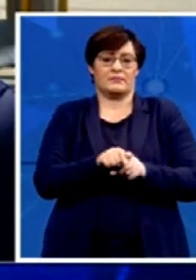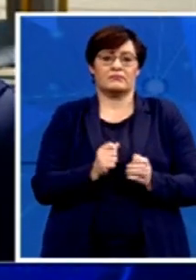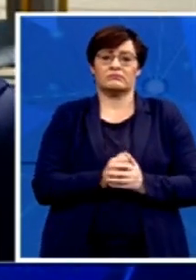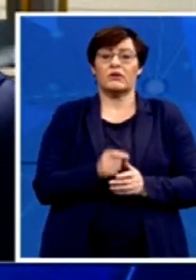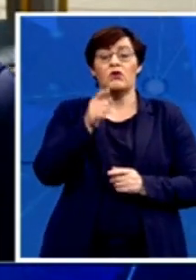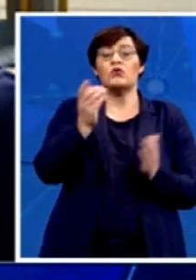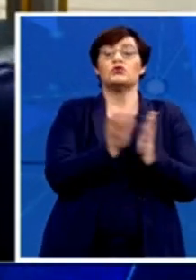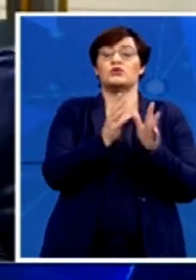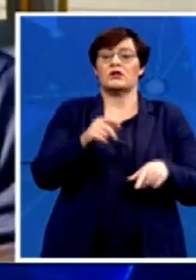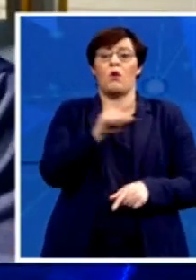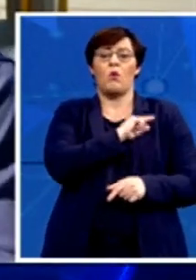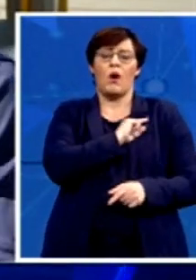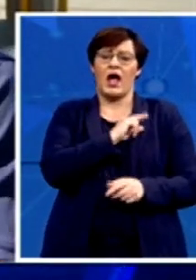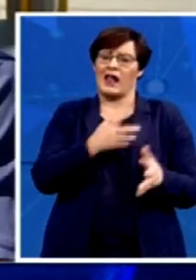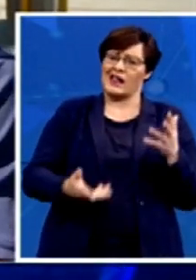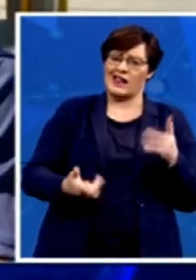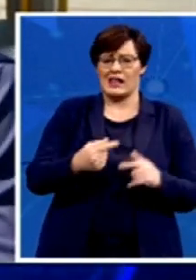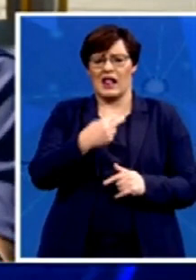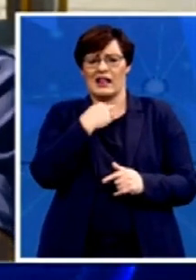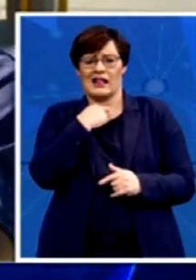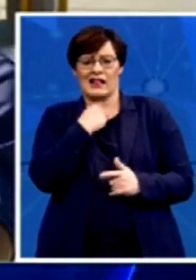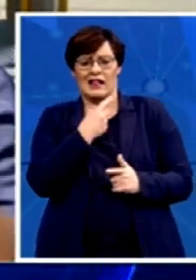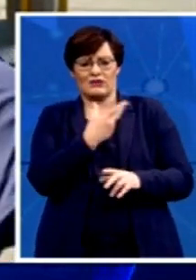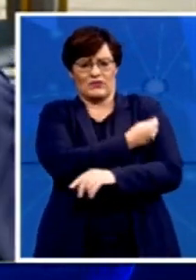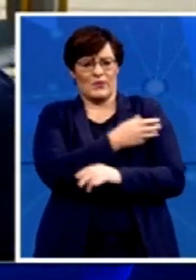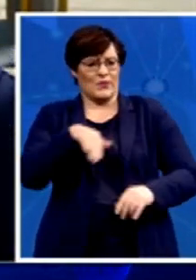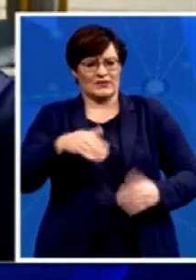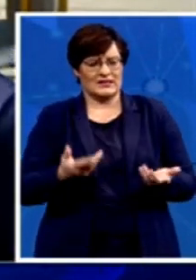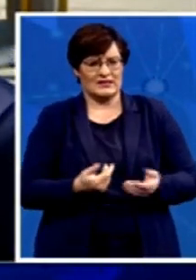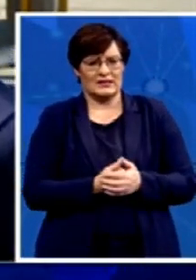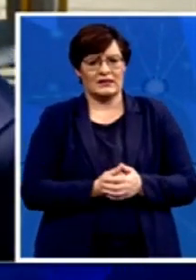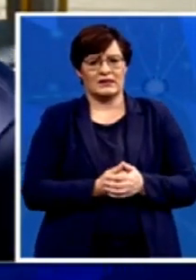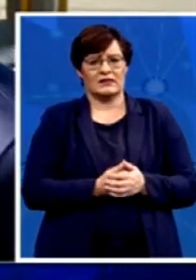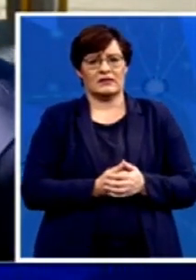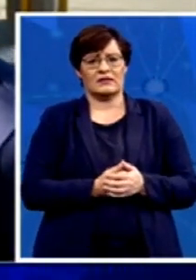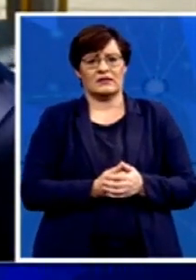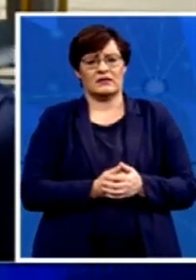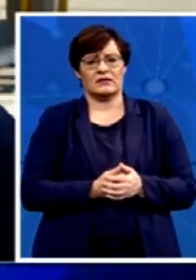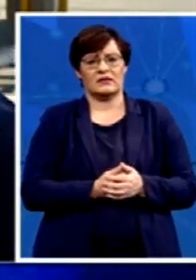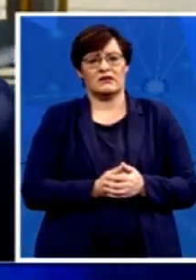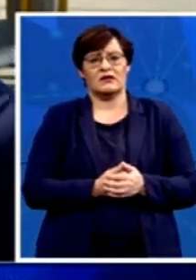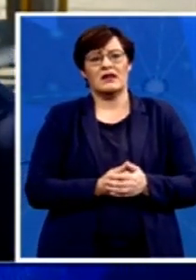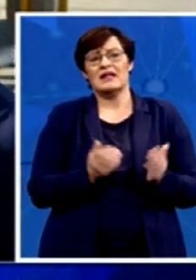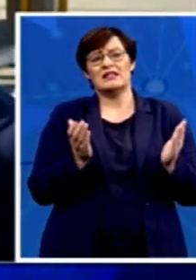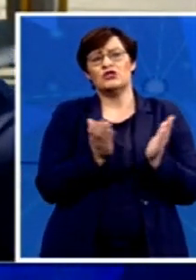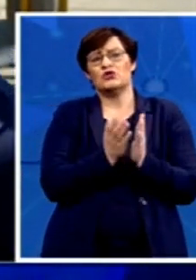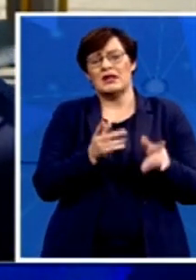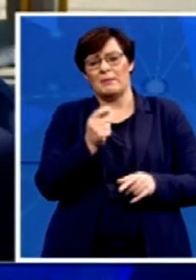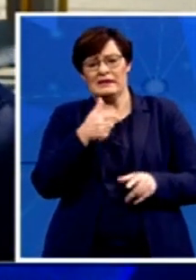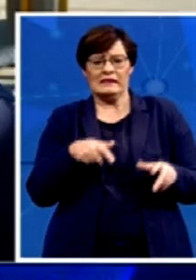bit reluctant? Well, of course, I think part of the things that makes students a bit reluctant is, the lack of